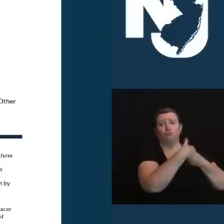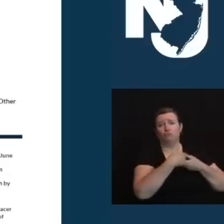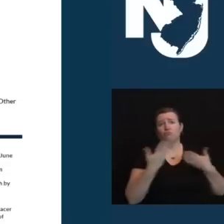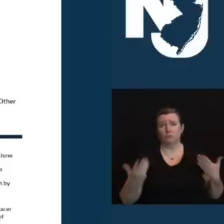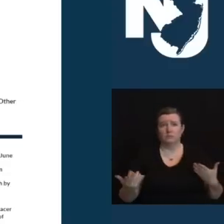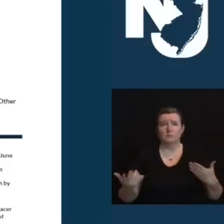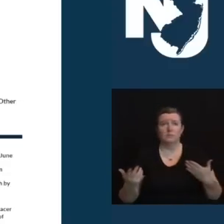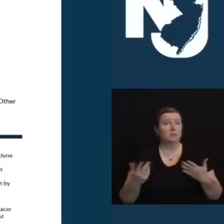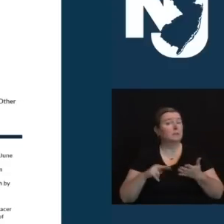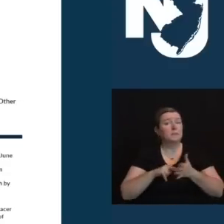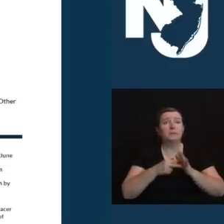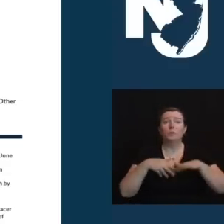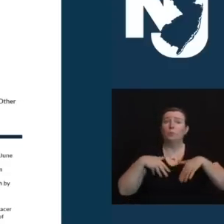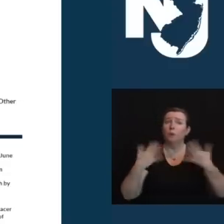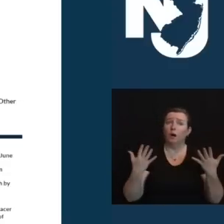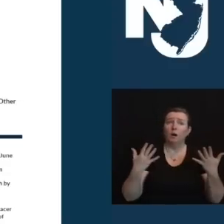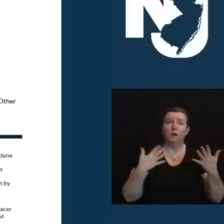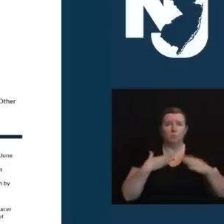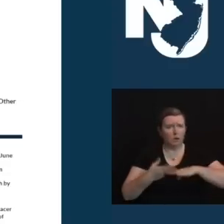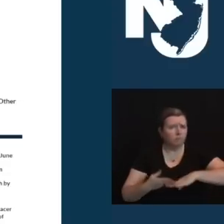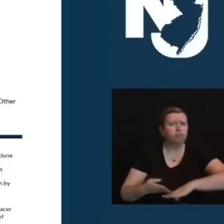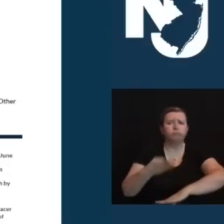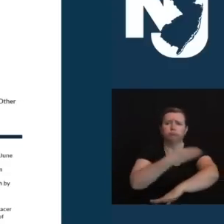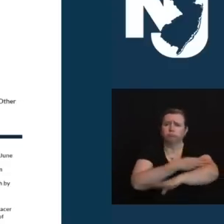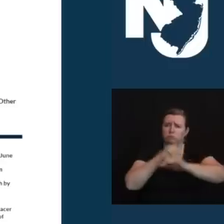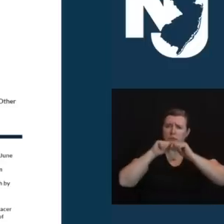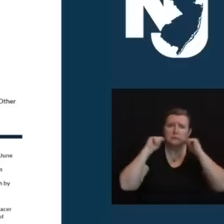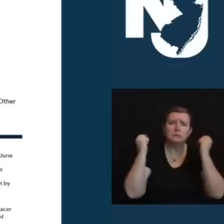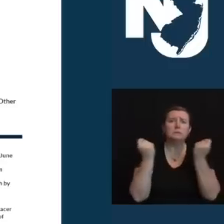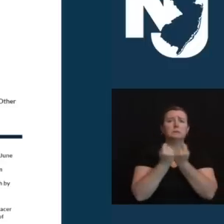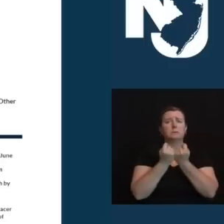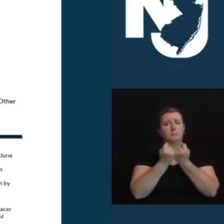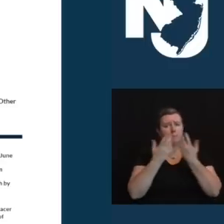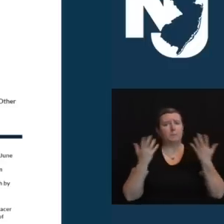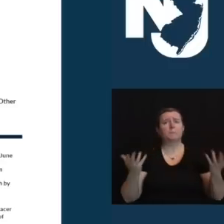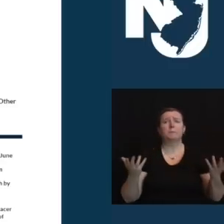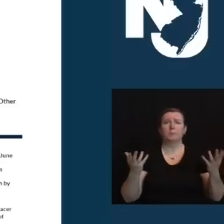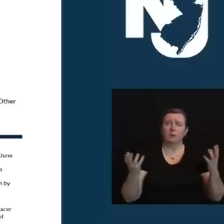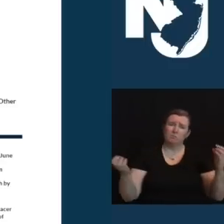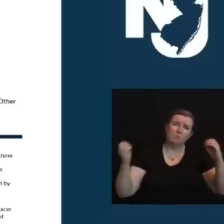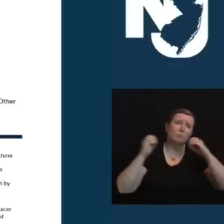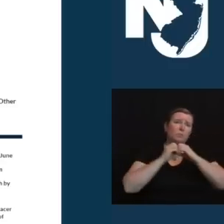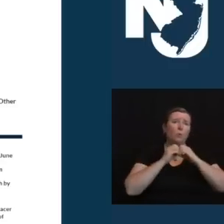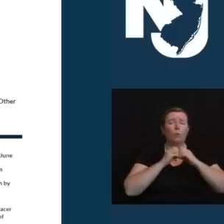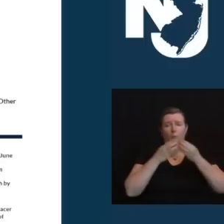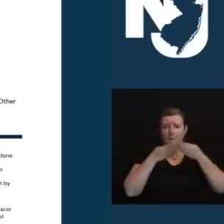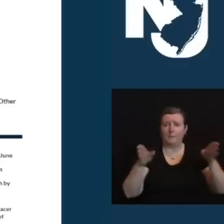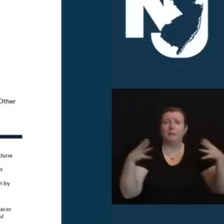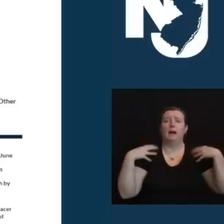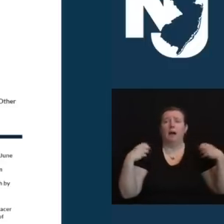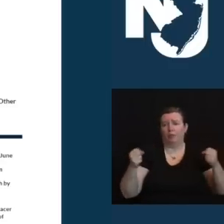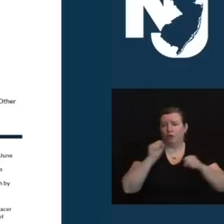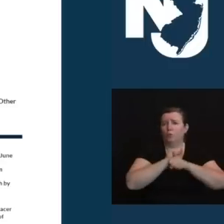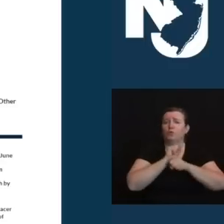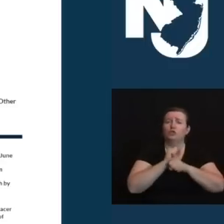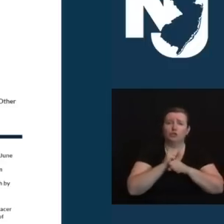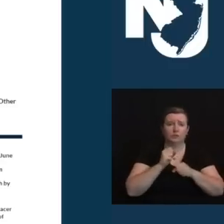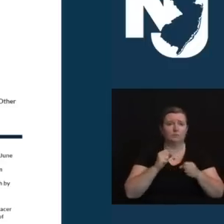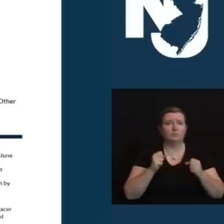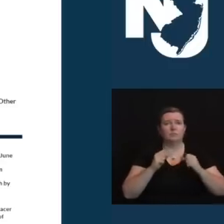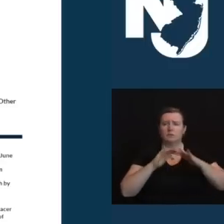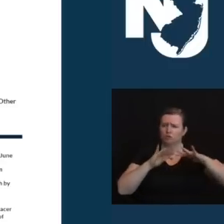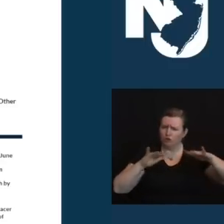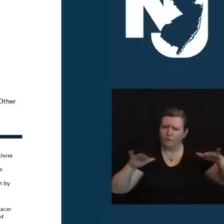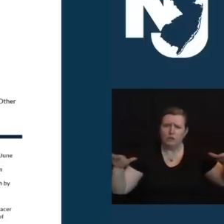and training the statewide team of diverse public health workers we will need to help us prevent new cases from